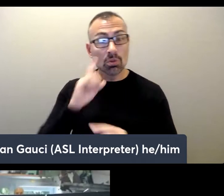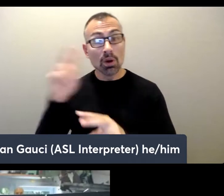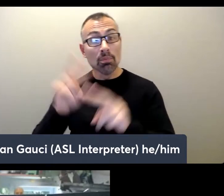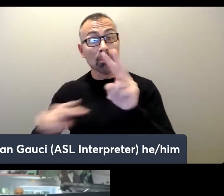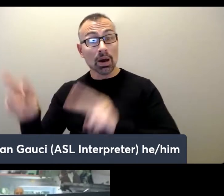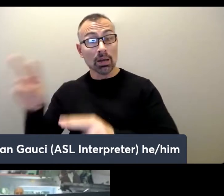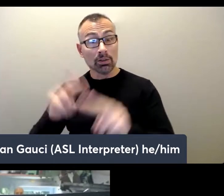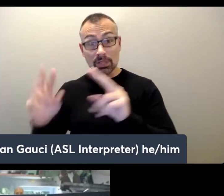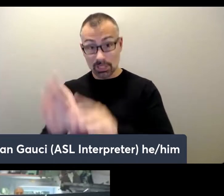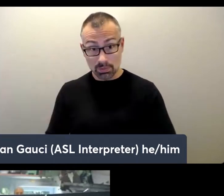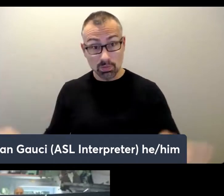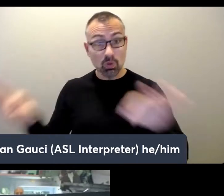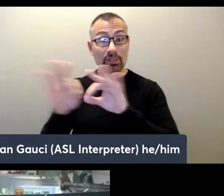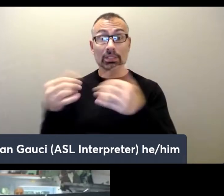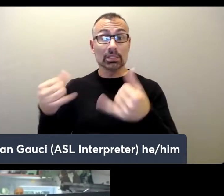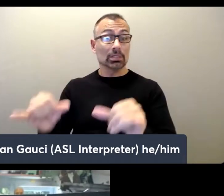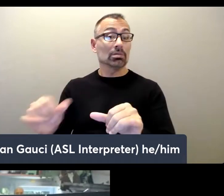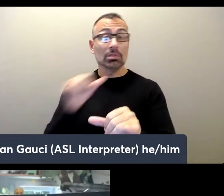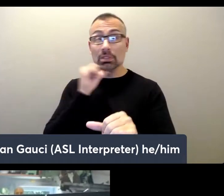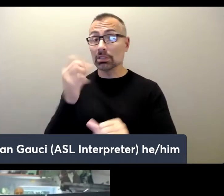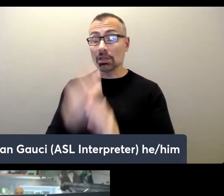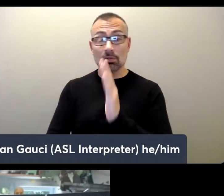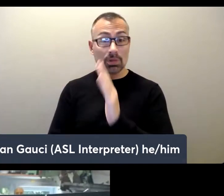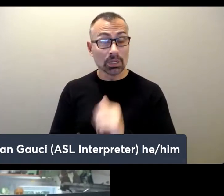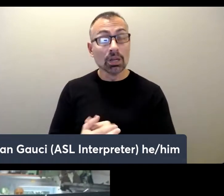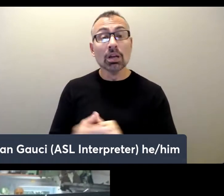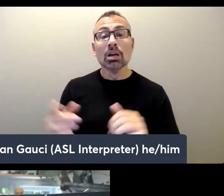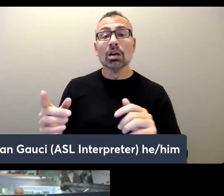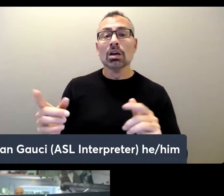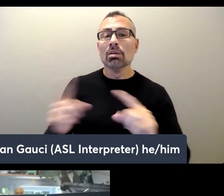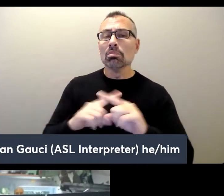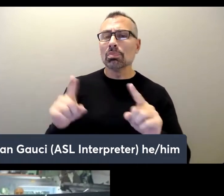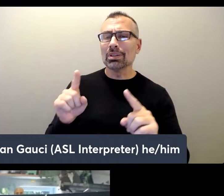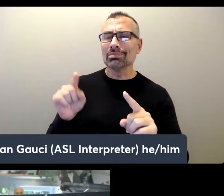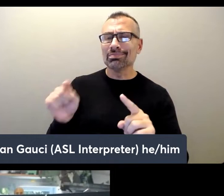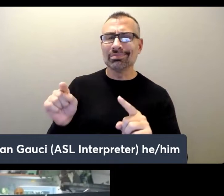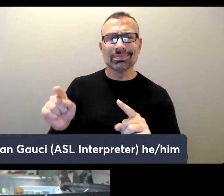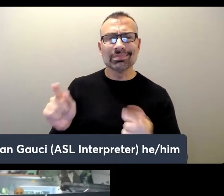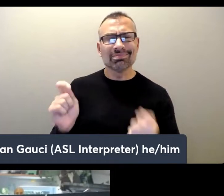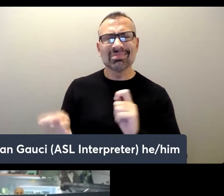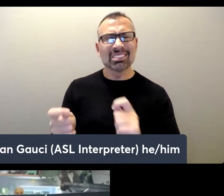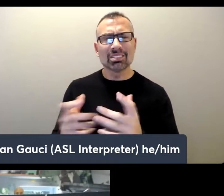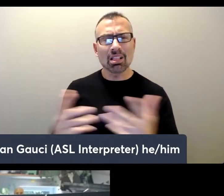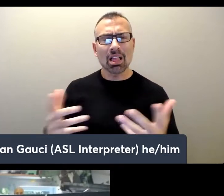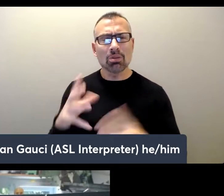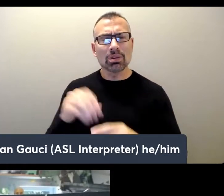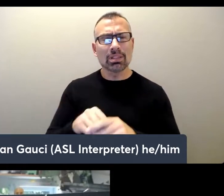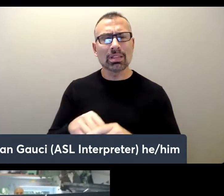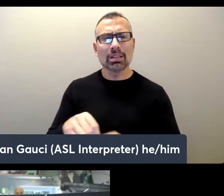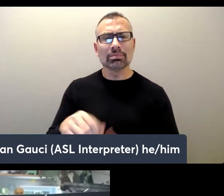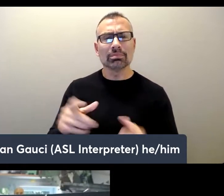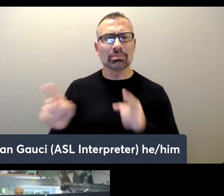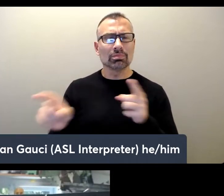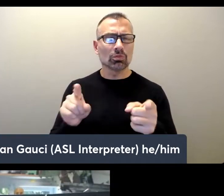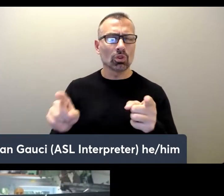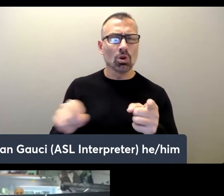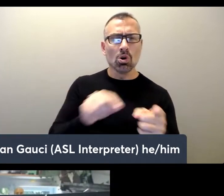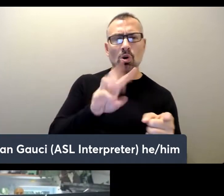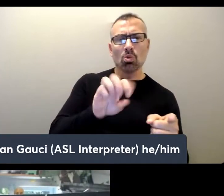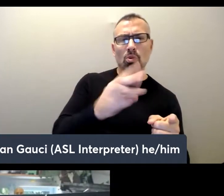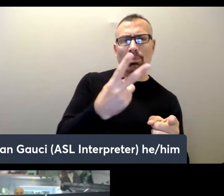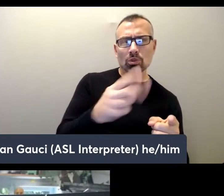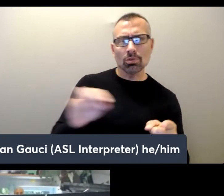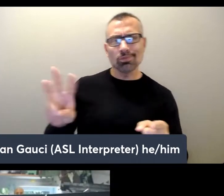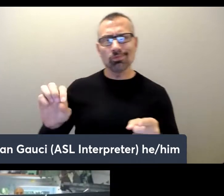world. They don't go away by any means, but they don't really change that much from our traditional Web 2 space. So it's still something we have to keep in mind. And maybe